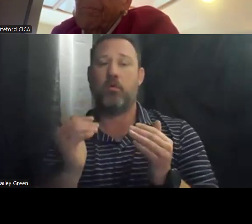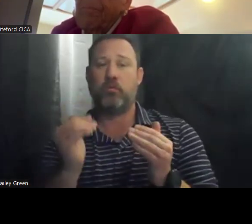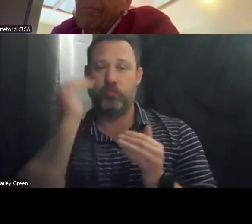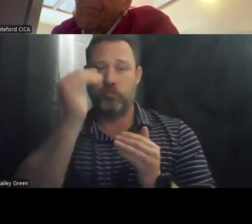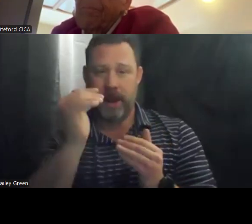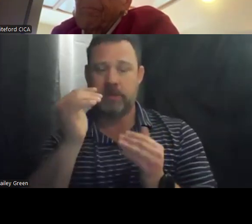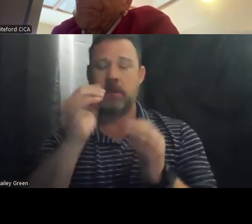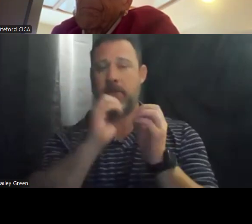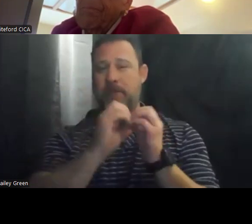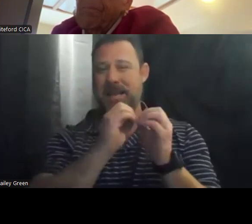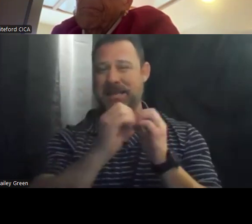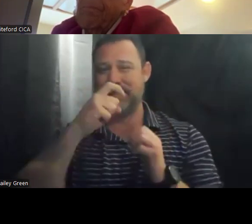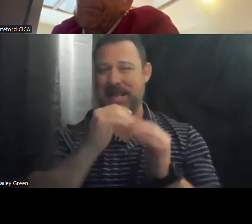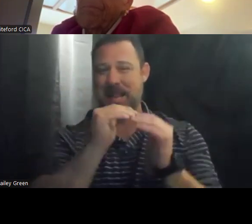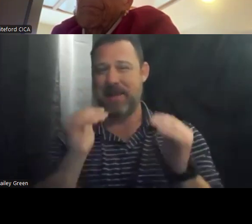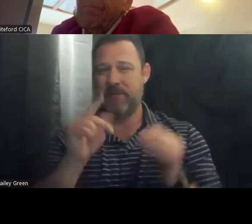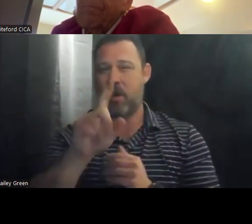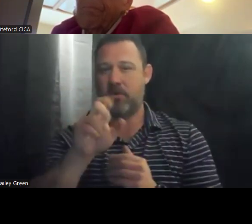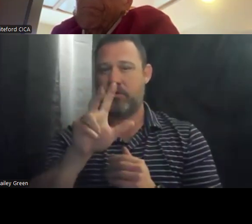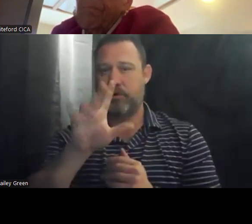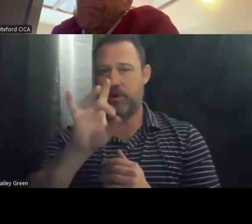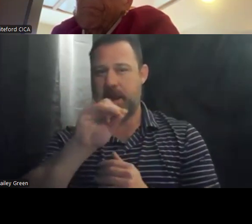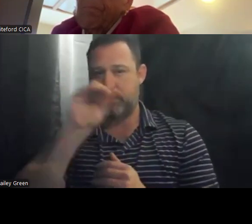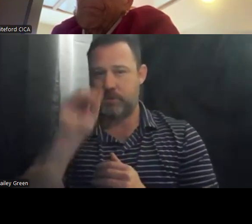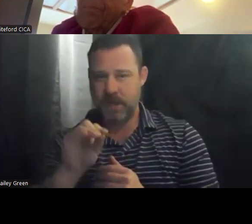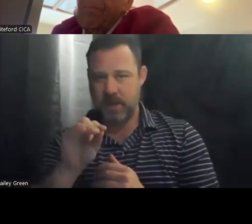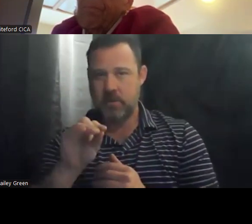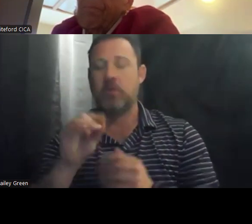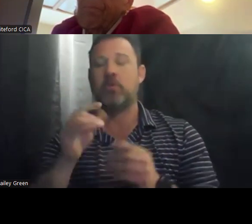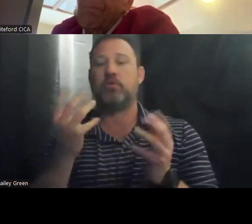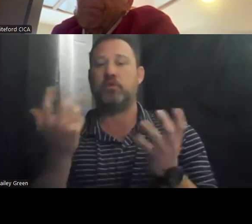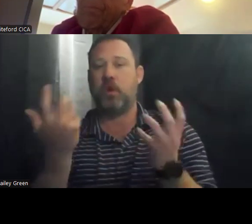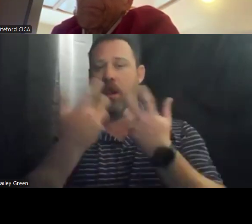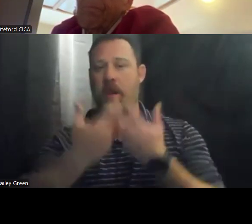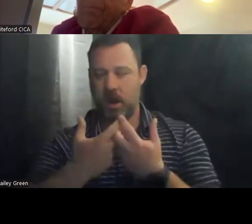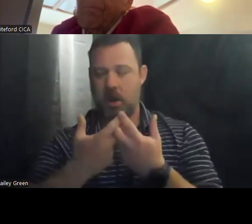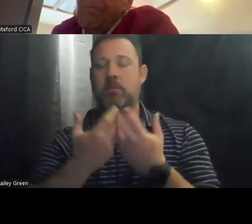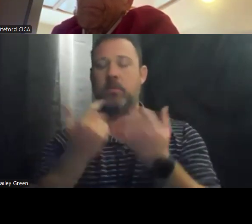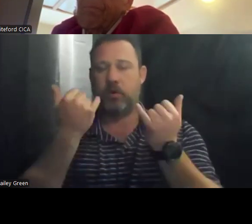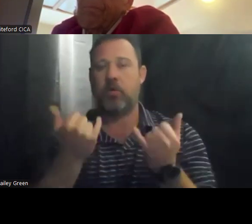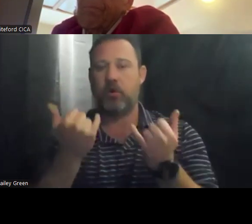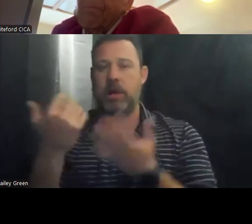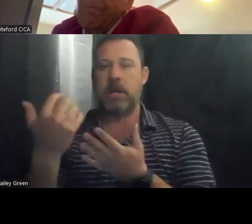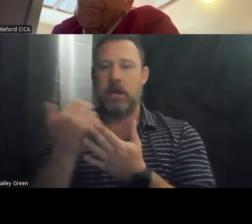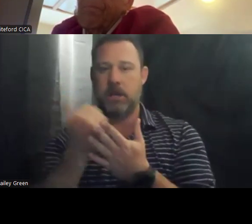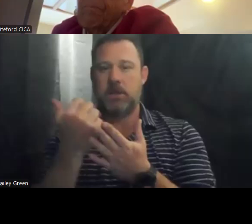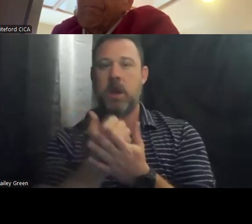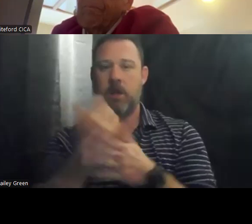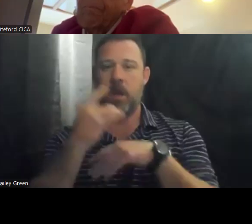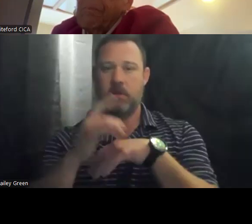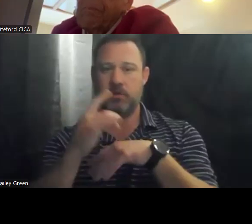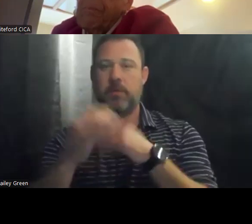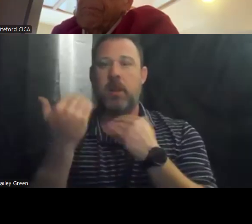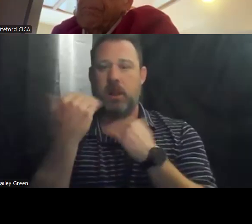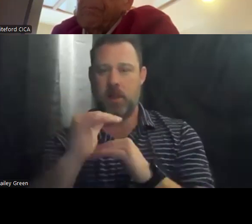need level to 138% to align it with the current income eligibility